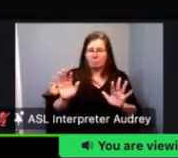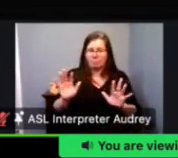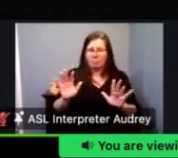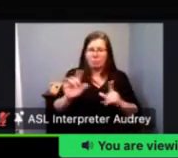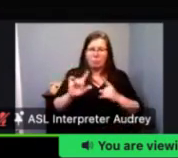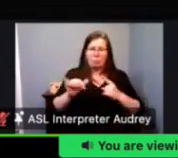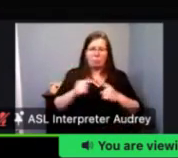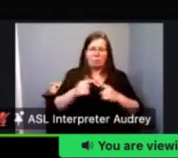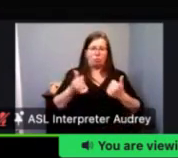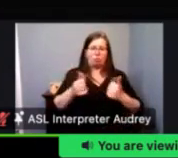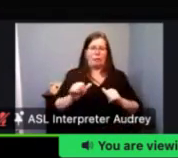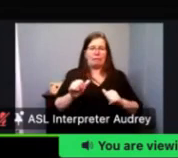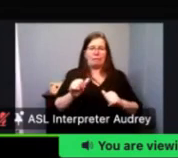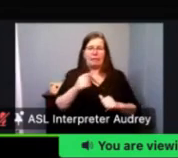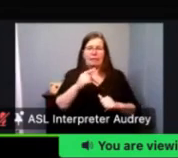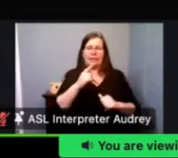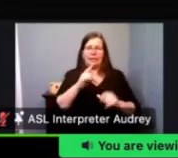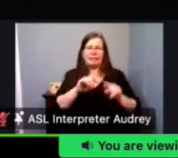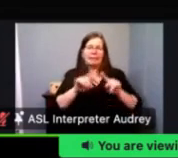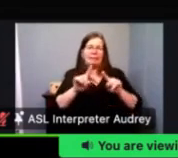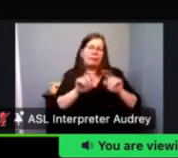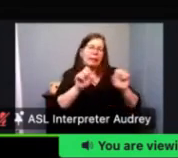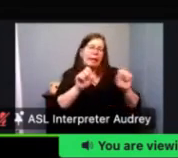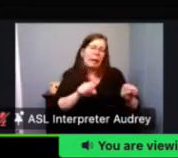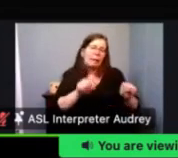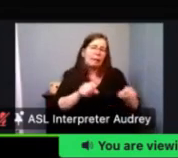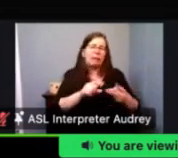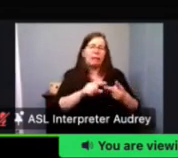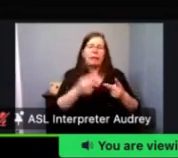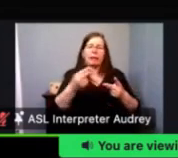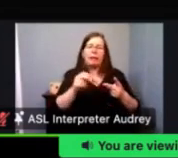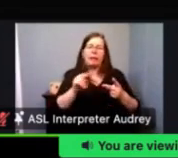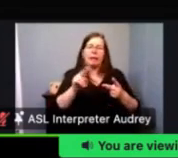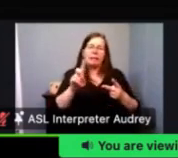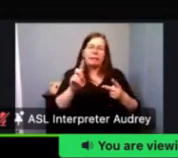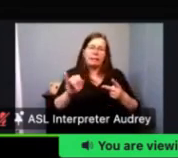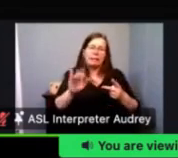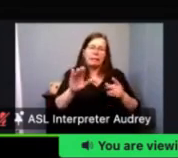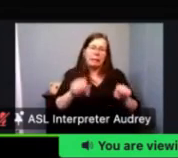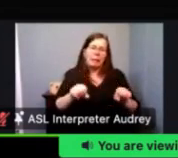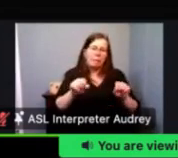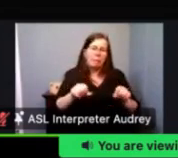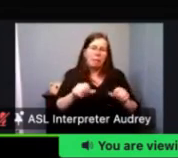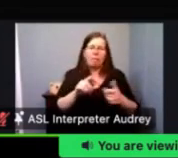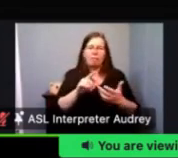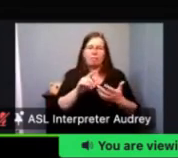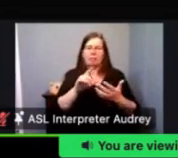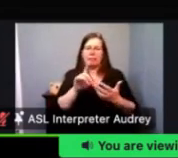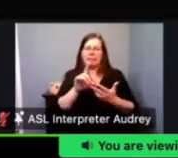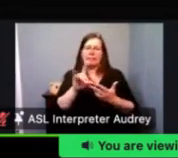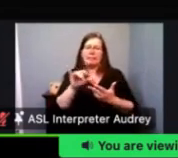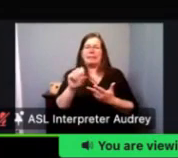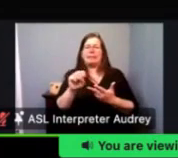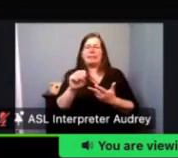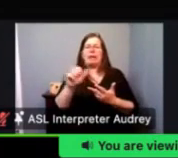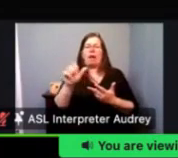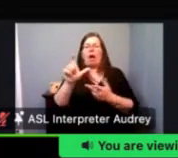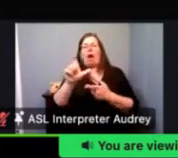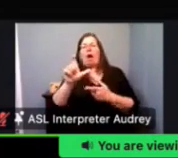better. So differently abled, handicapable, disability are all ways of not using the word disability or disabled.